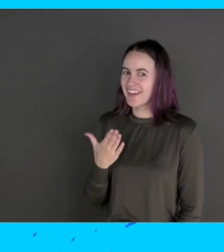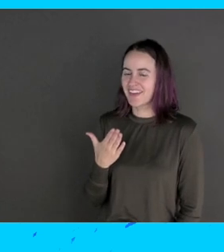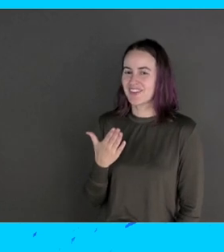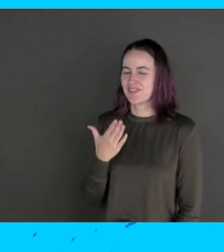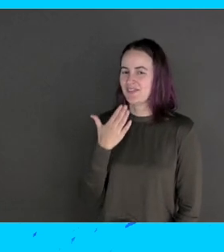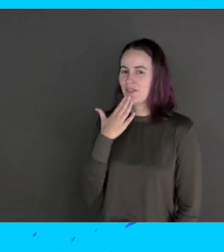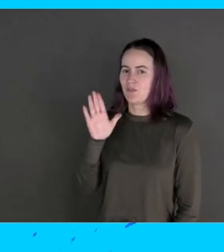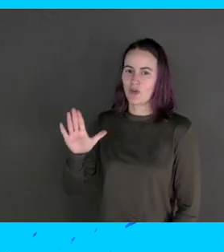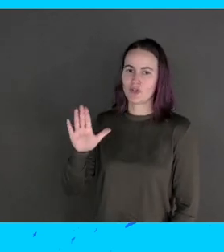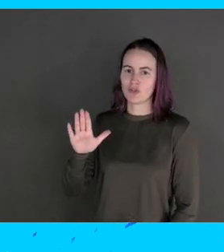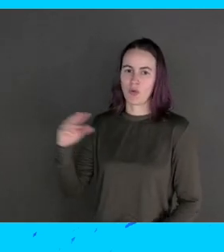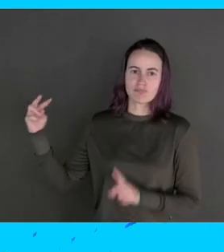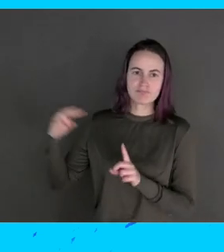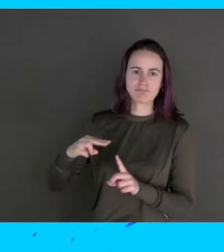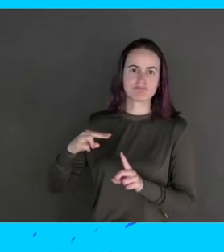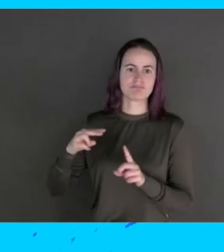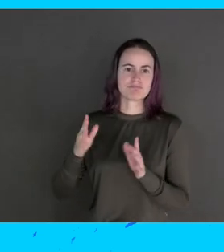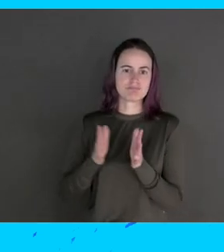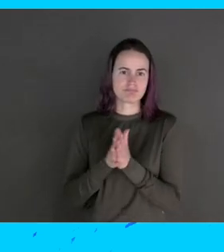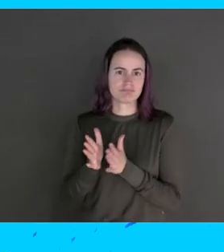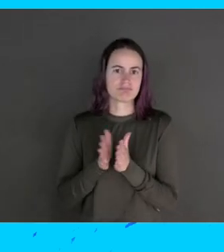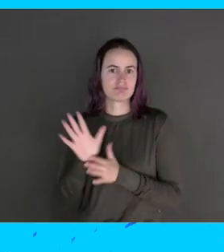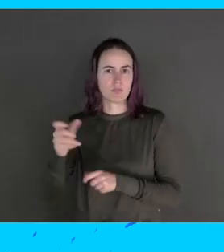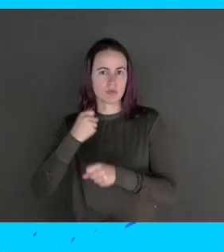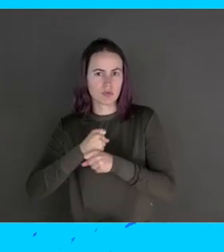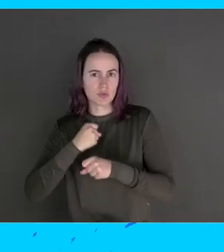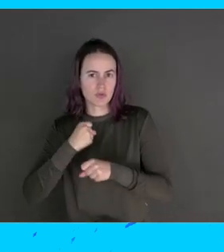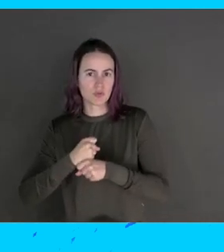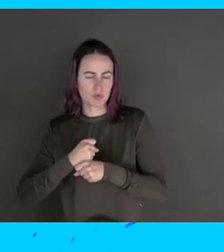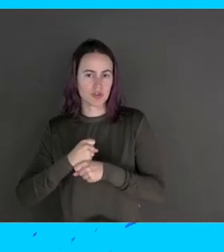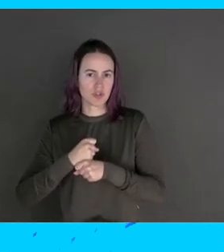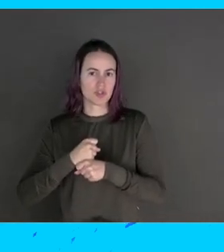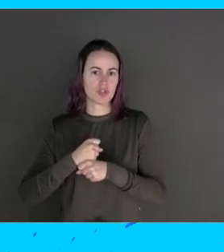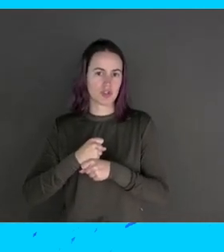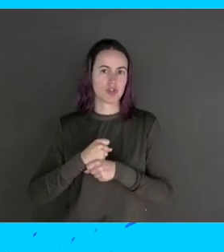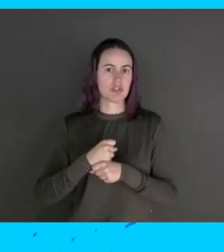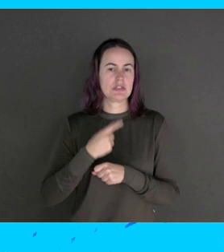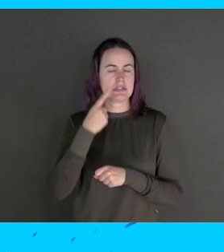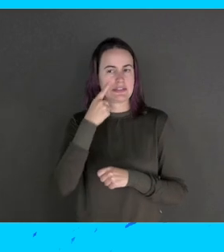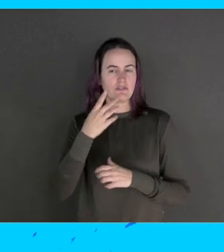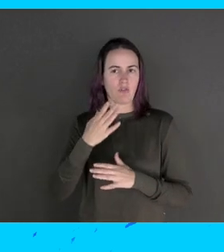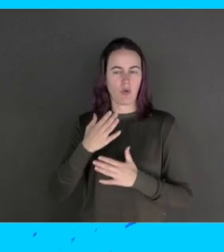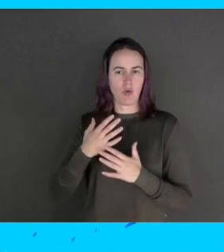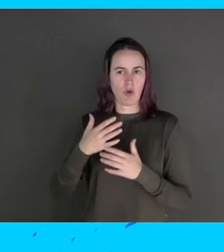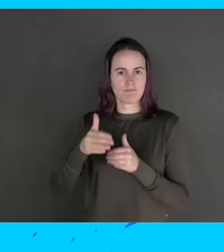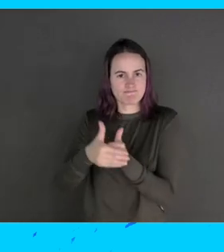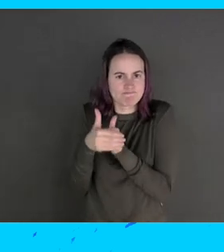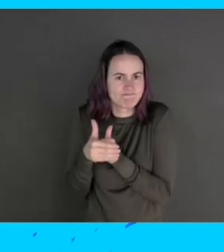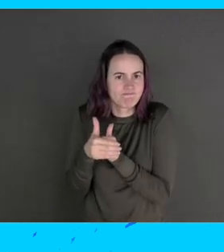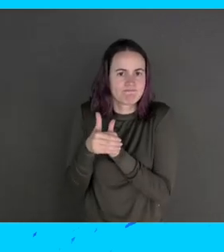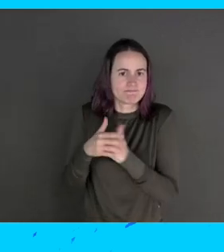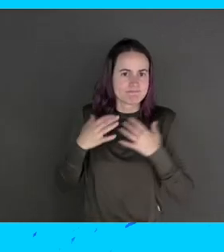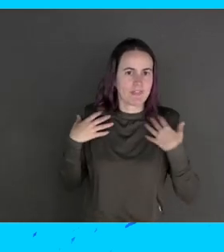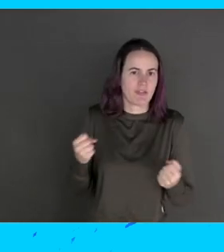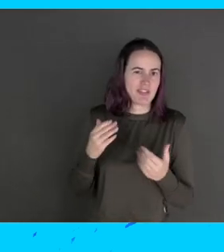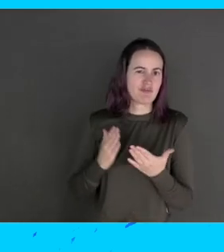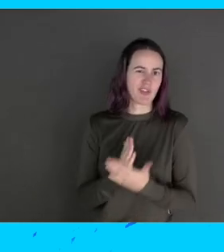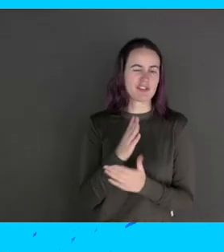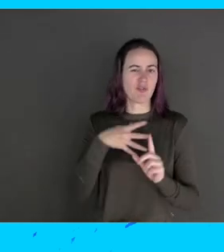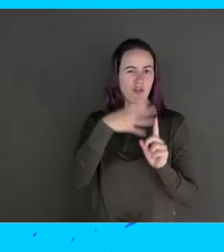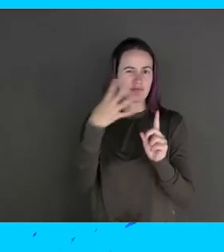that LGBTQ adolescent and youth encounter in accessing sexual reproductive health and rights. And we will move forward